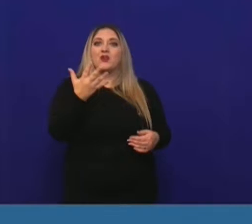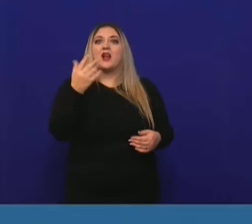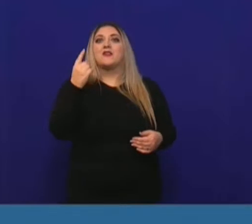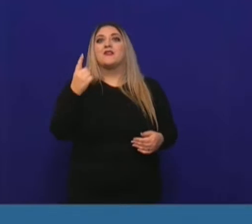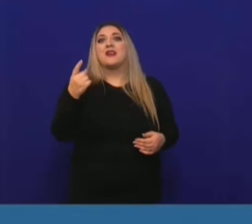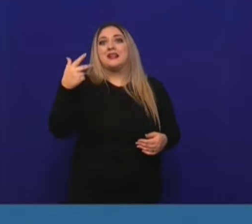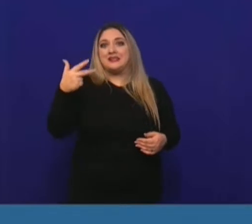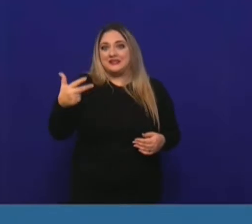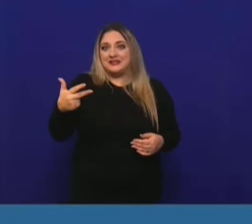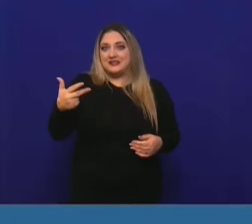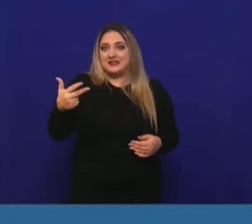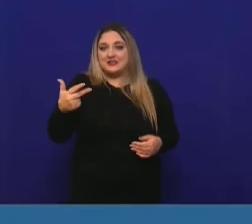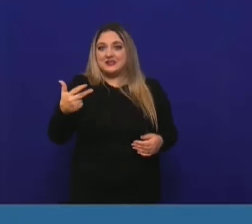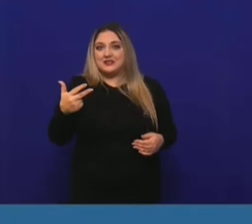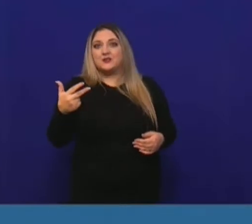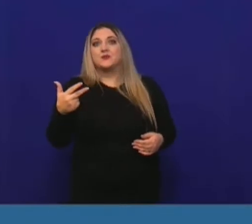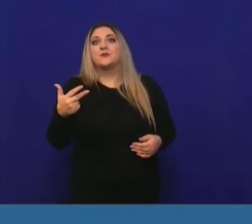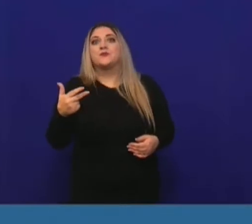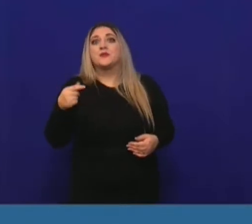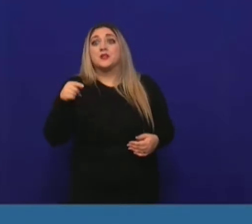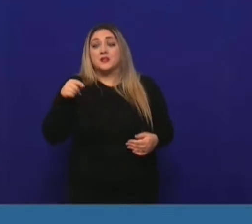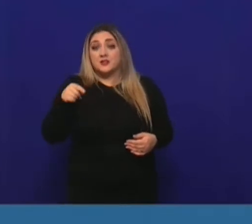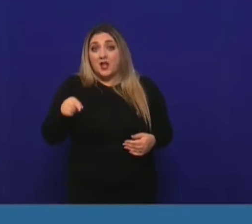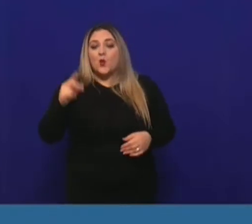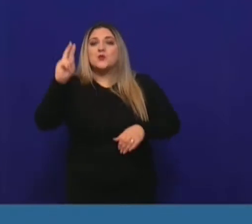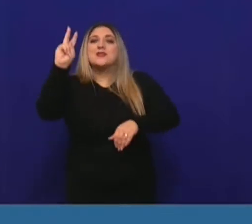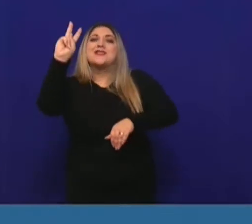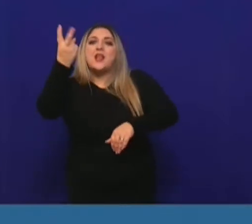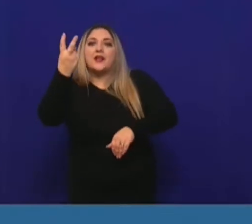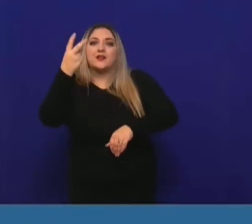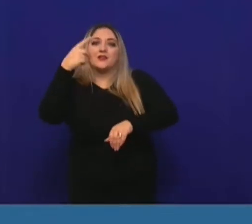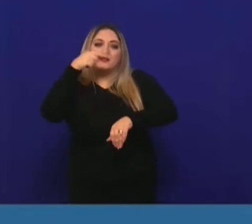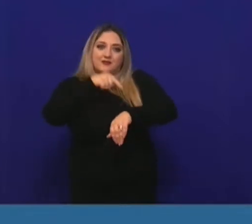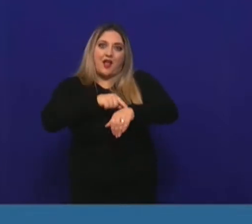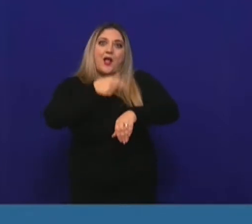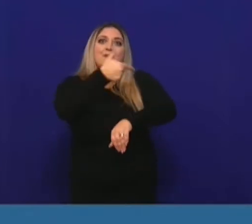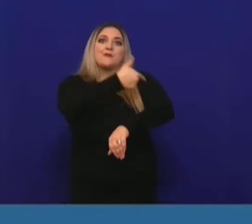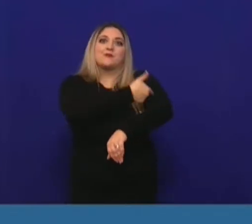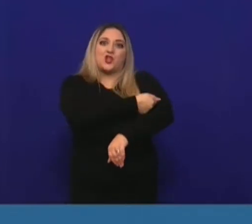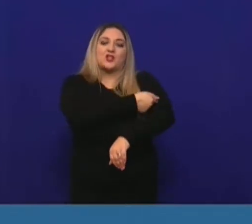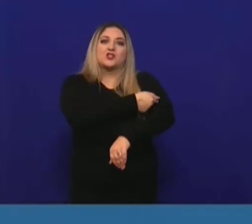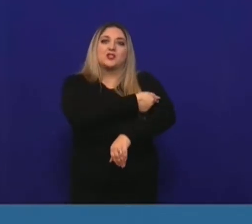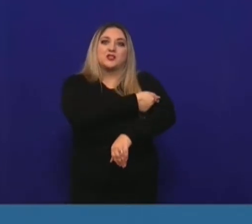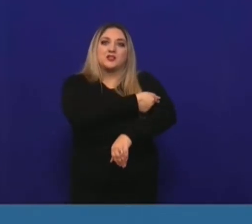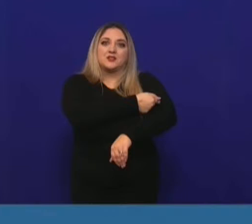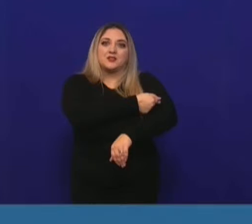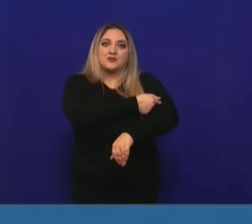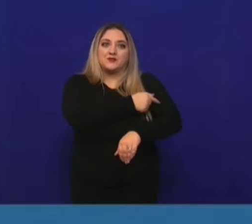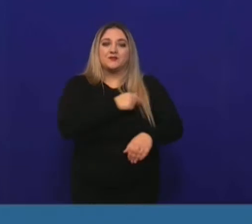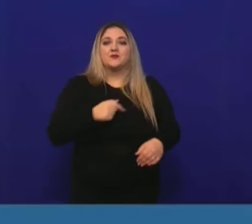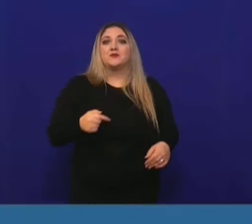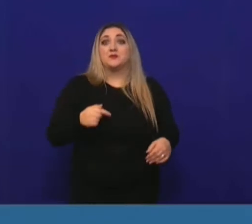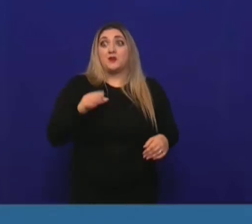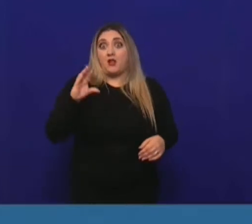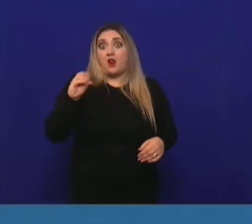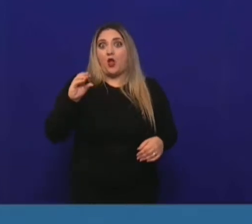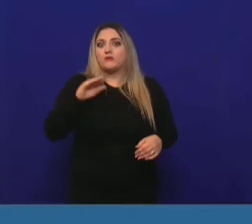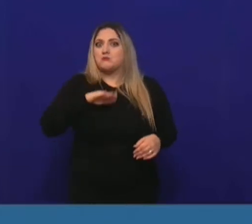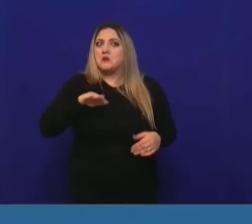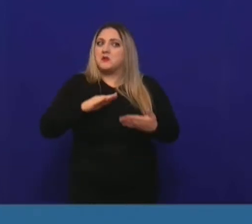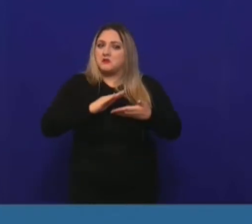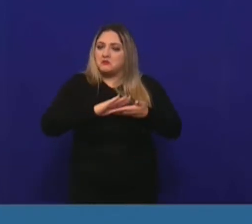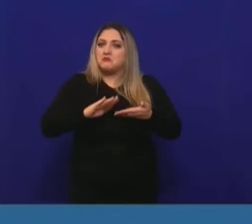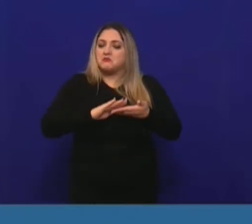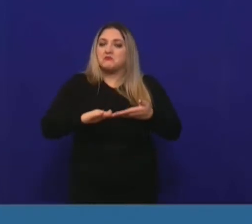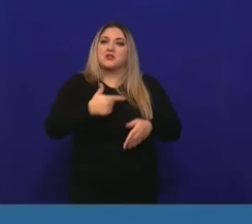2,518 doses which were doses of the second dose. So we have this amount of people who have already taken the first and the second dose as